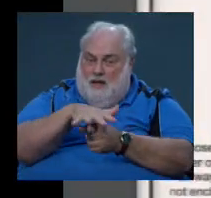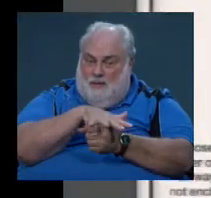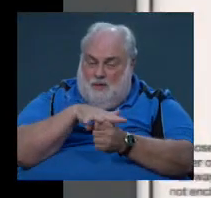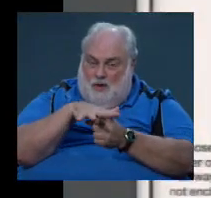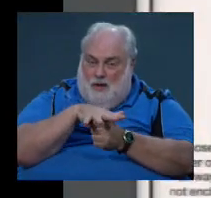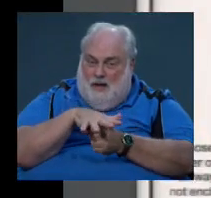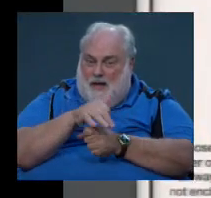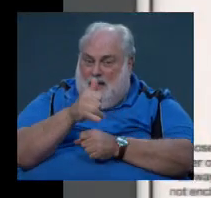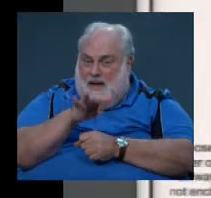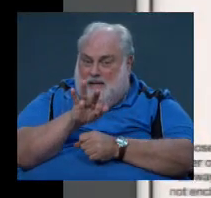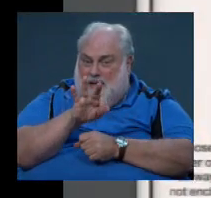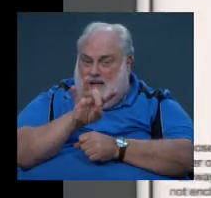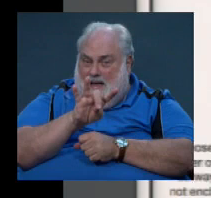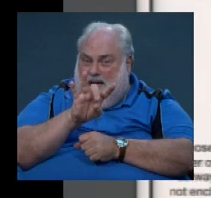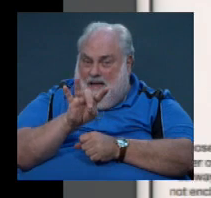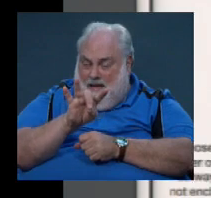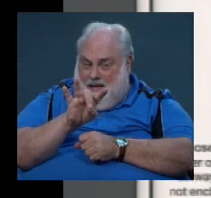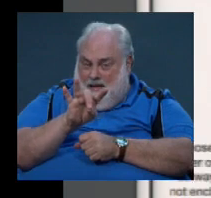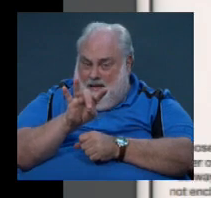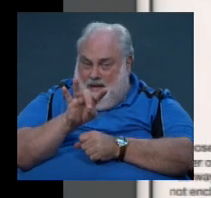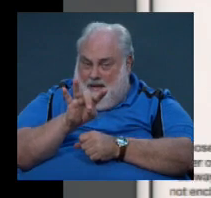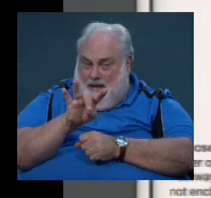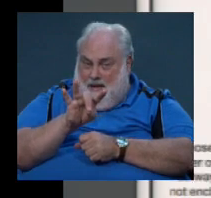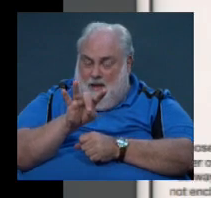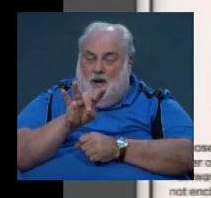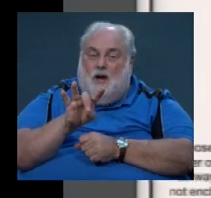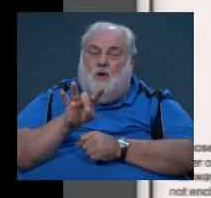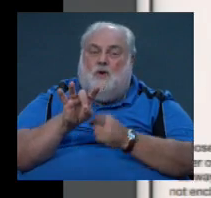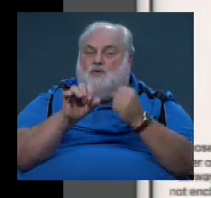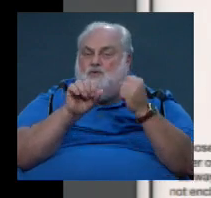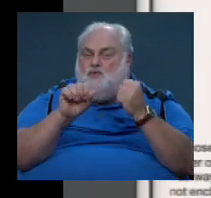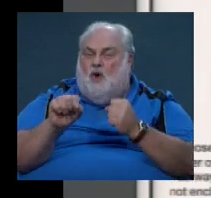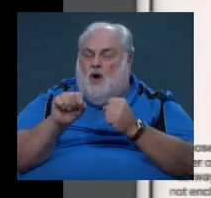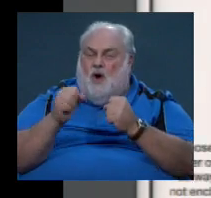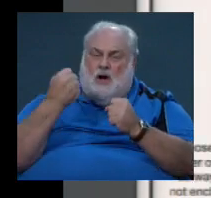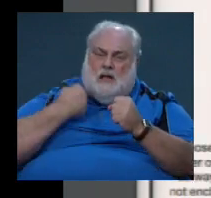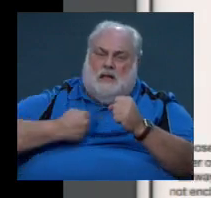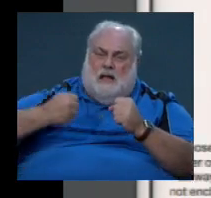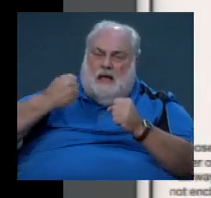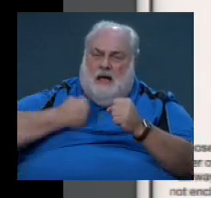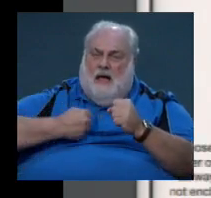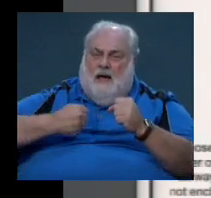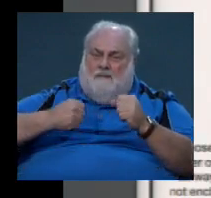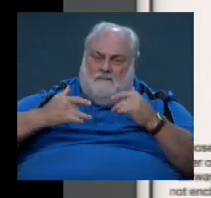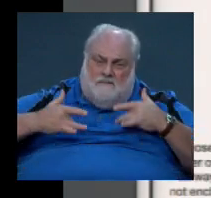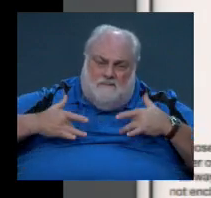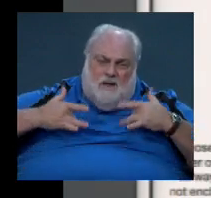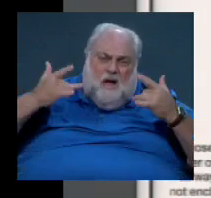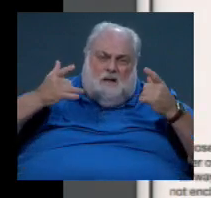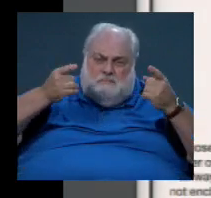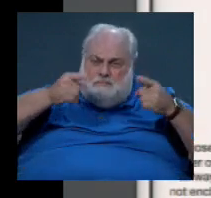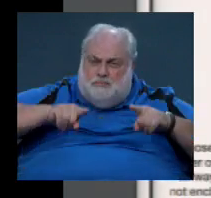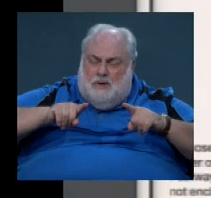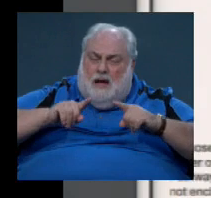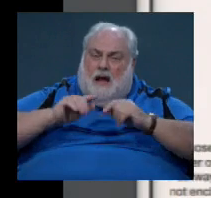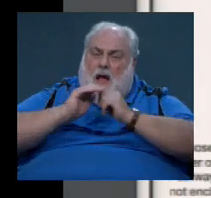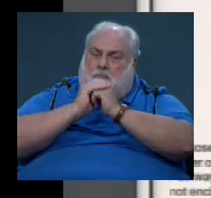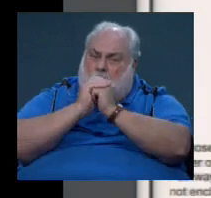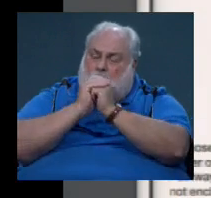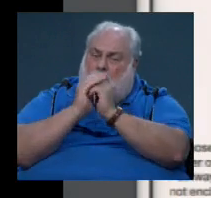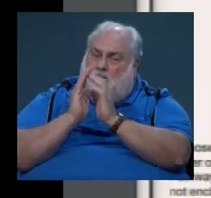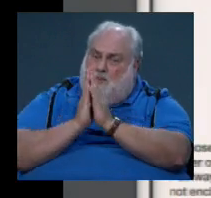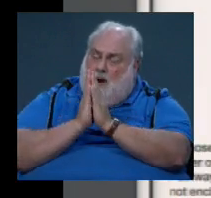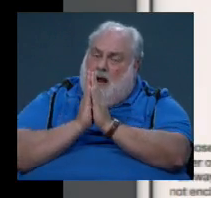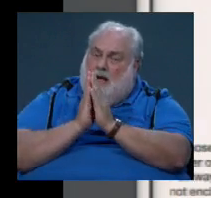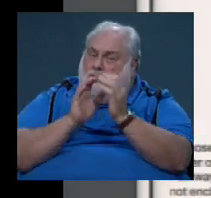in 1988. There was high gang violence, all kind of stuff going on. So our ministry of prayer has